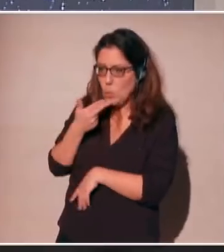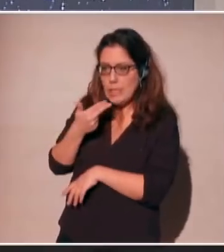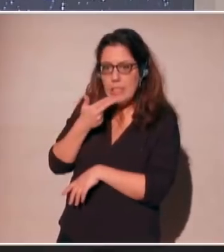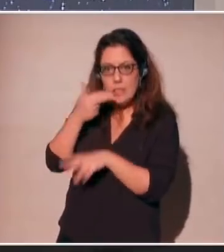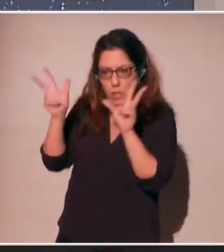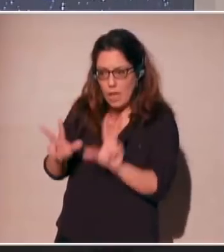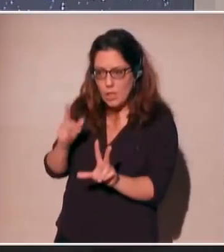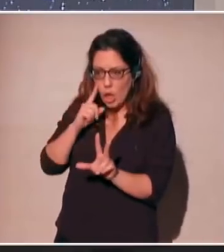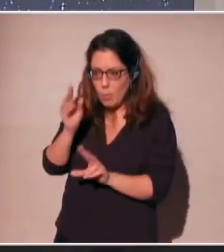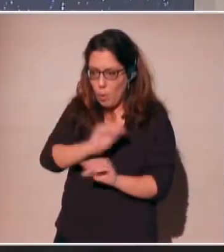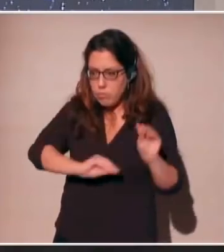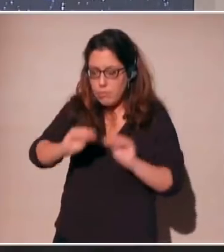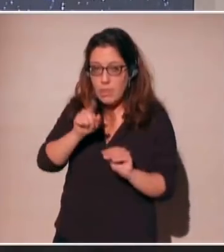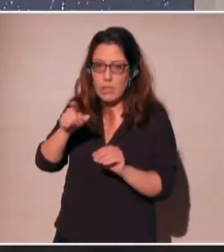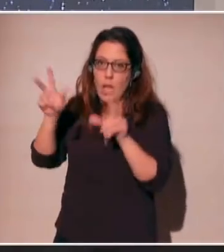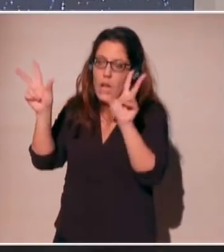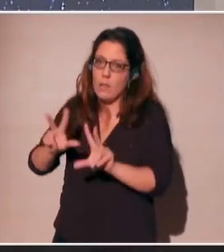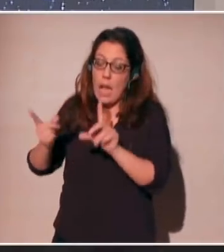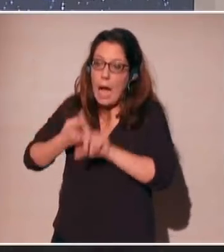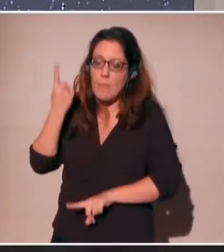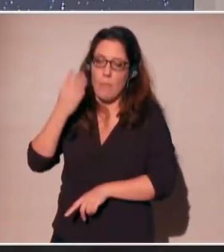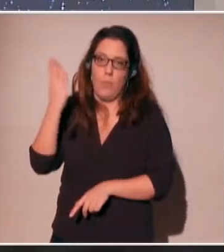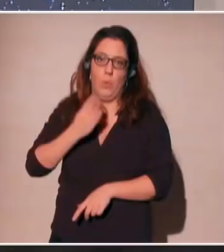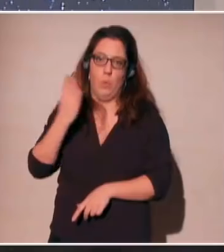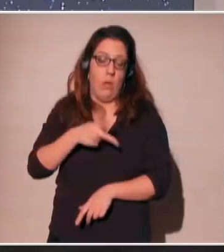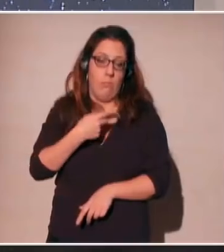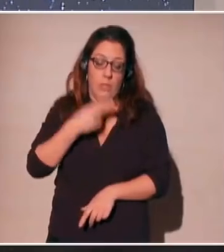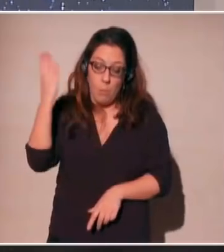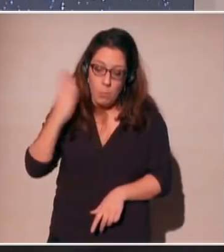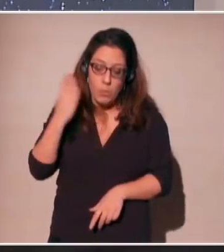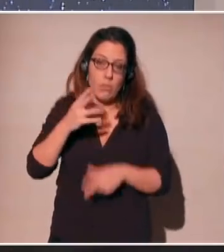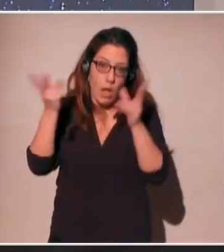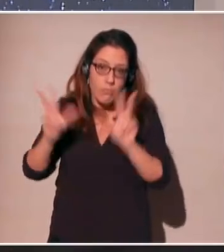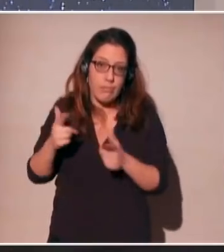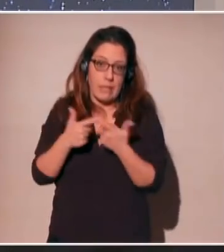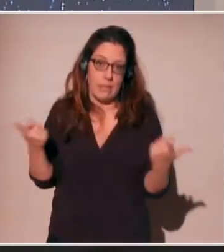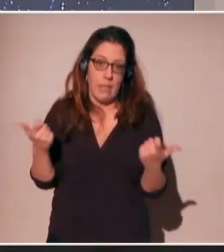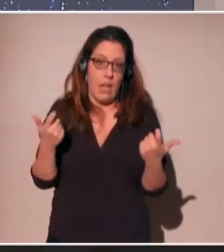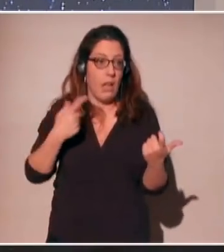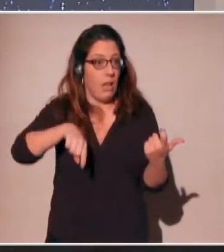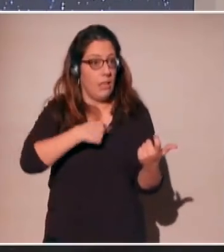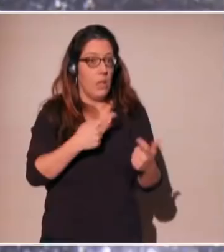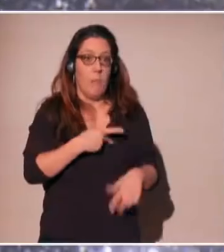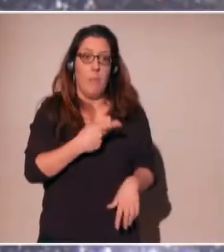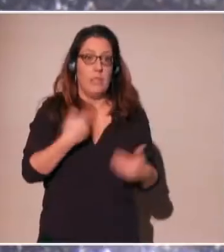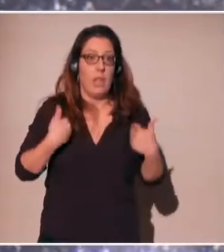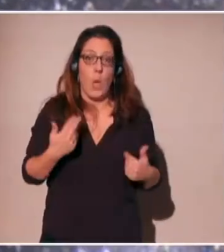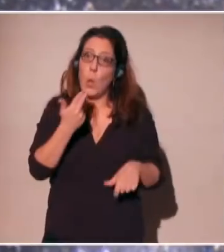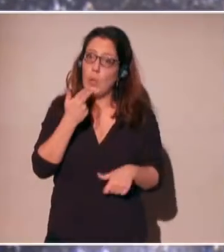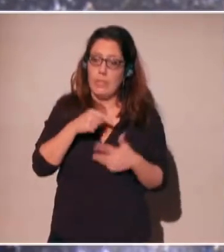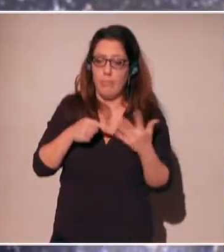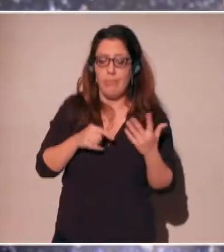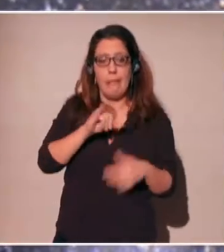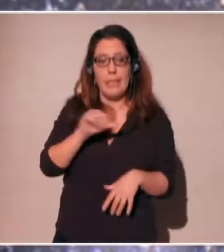need. And all of those applications, for us physicians, would give us a task and maybe a